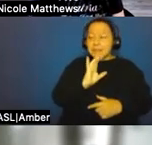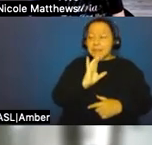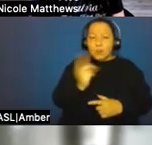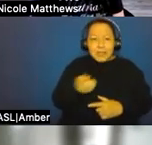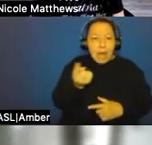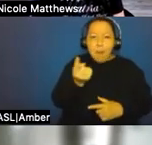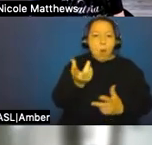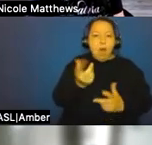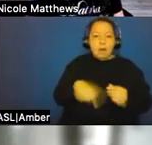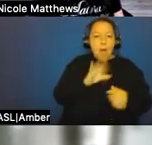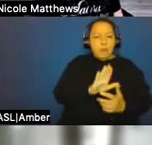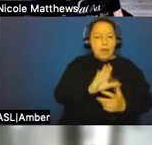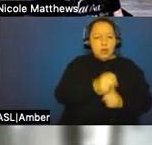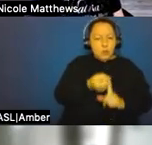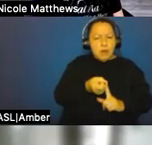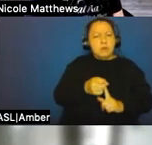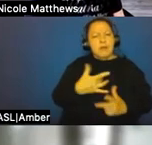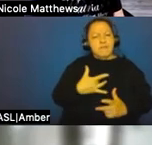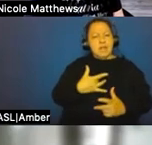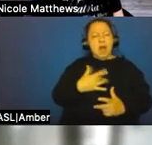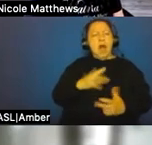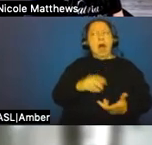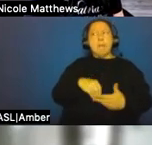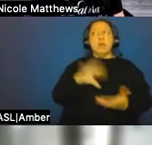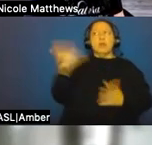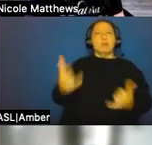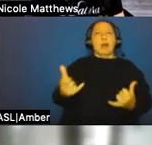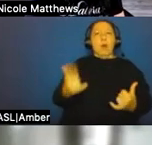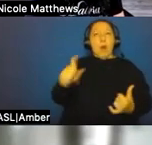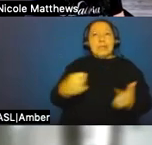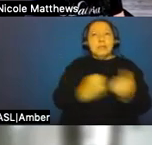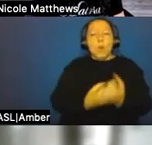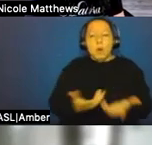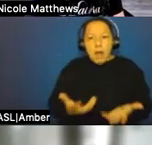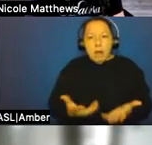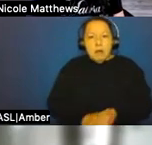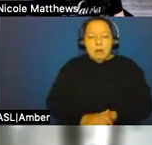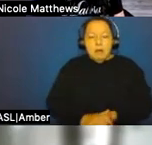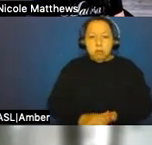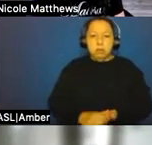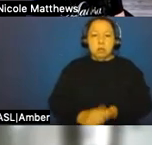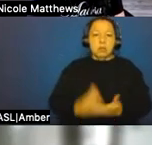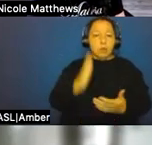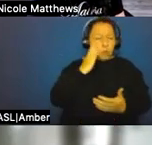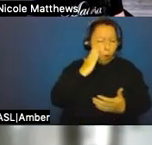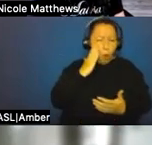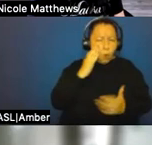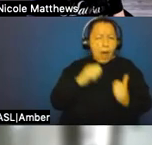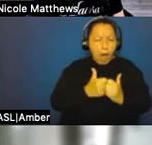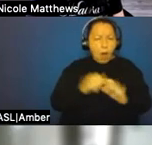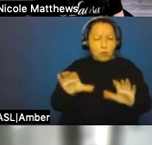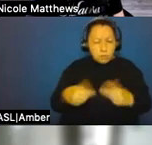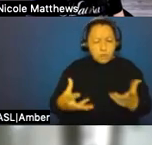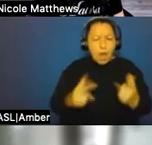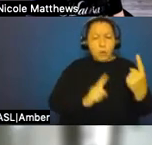and they need some support. So I think knowing how to, do one-to-one support and to really be